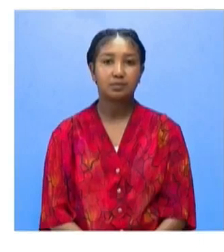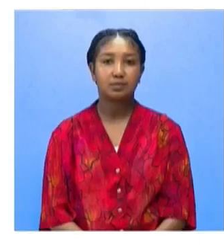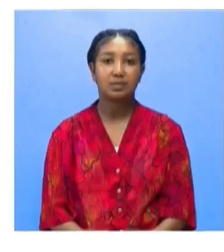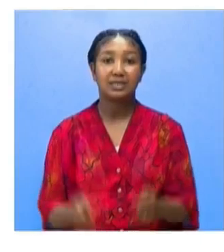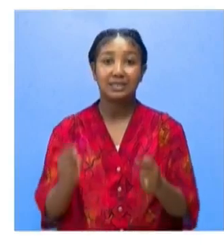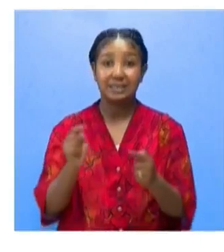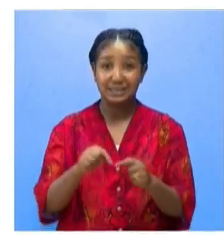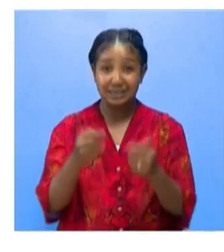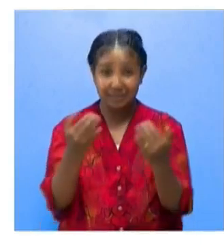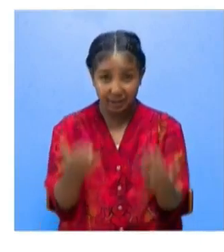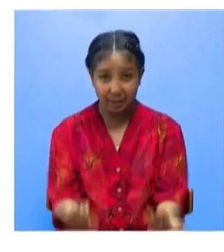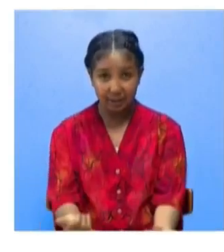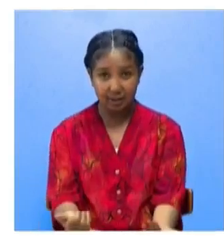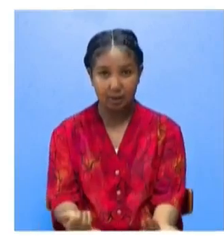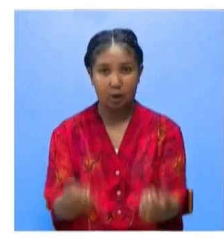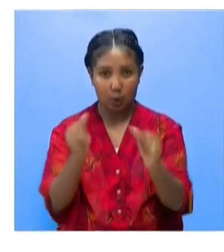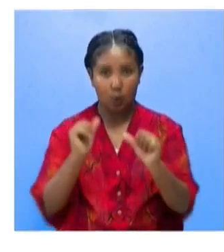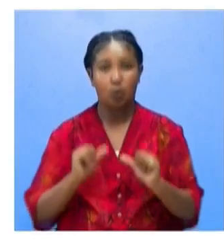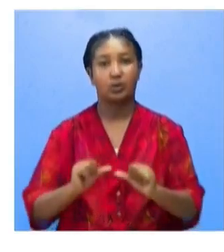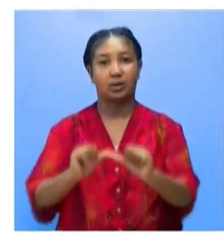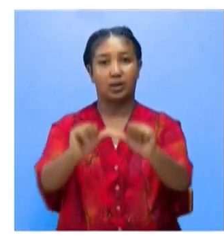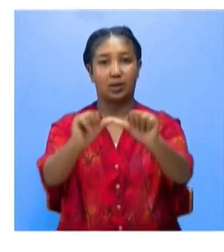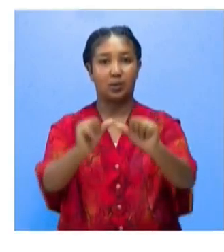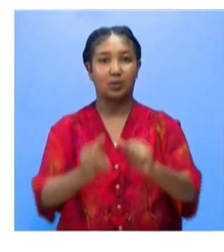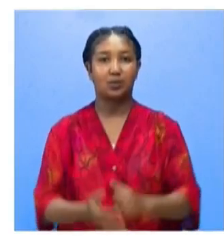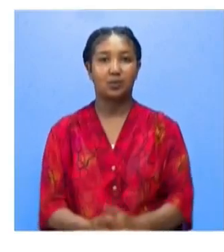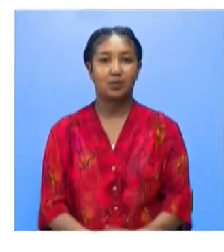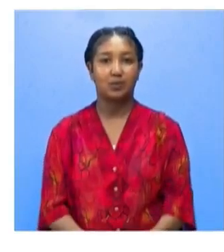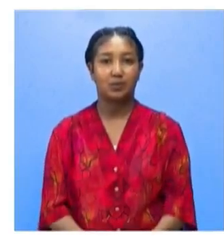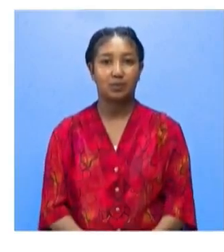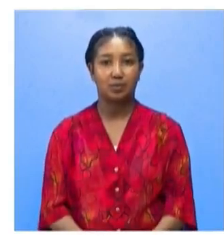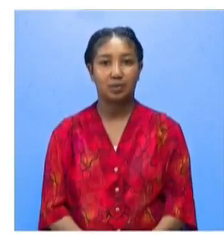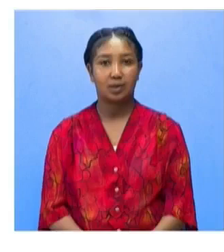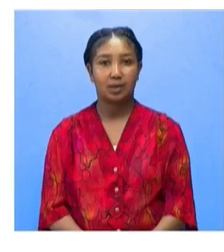still continue.